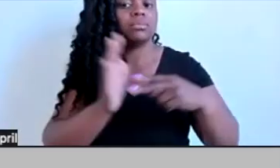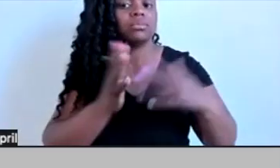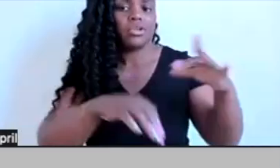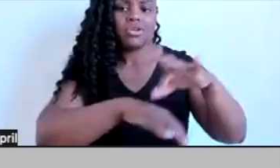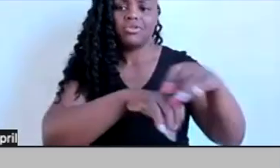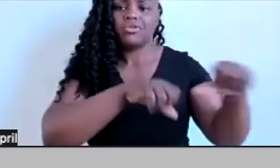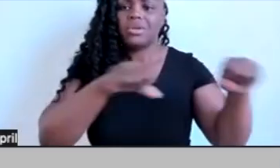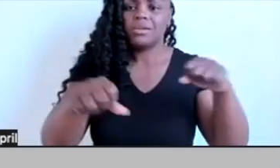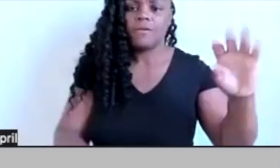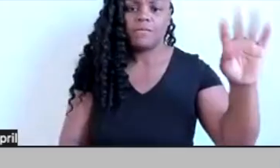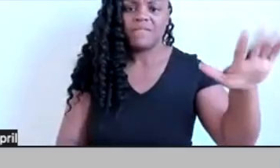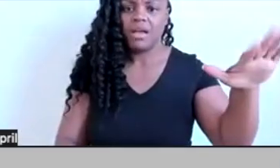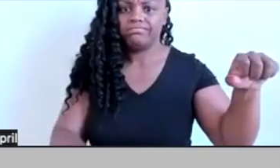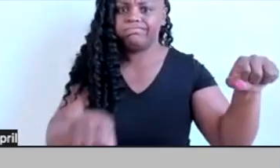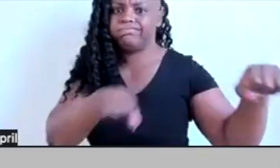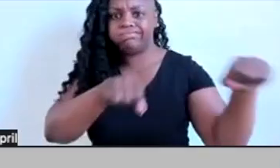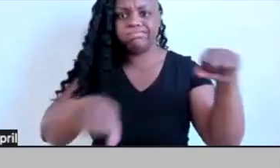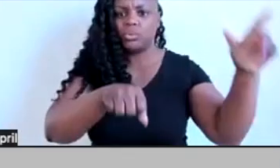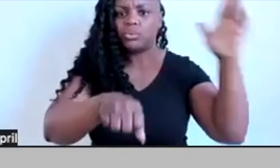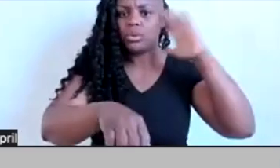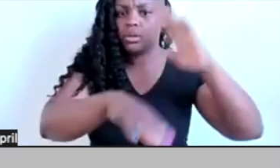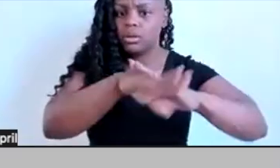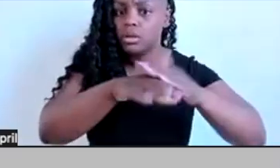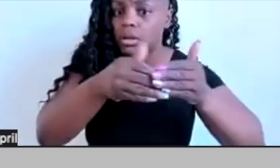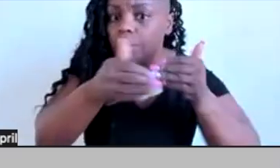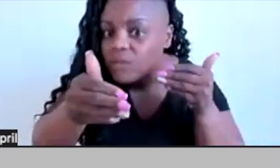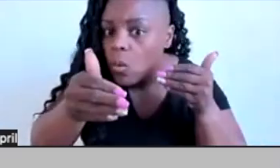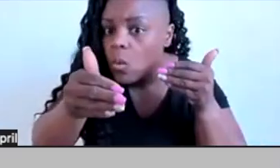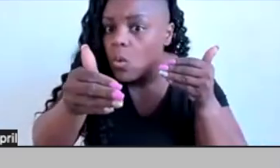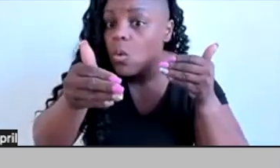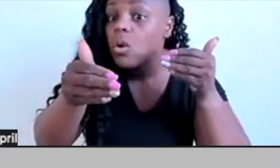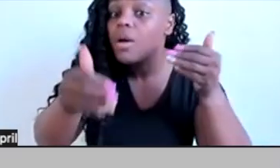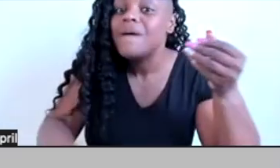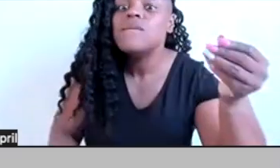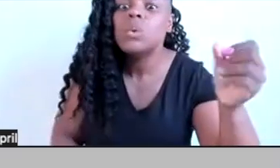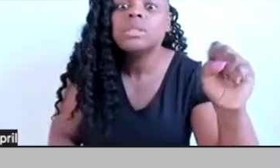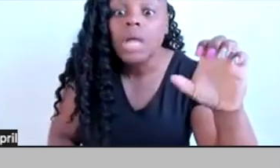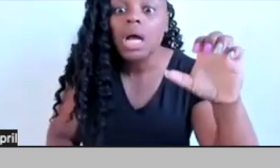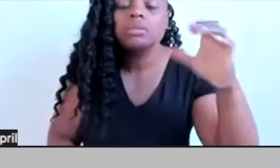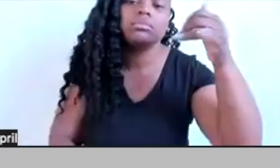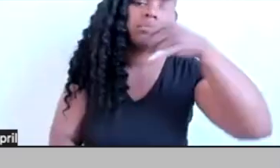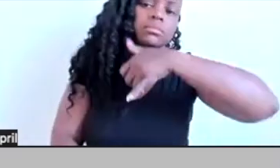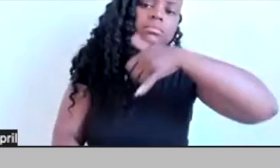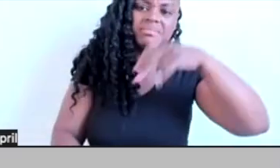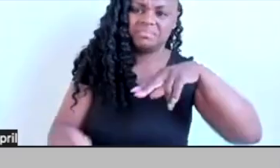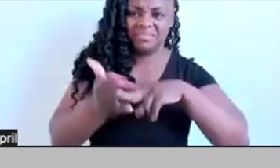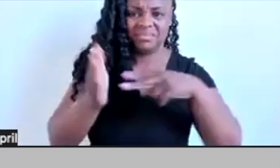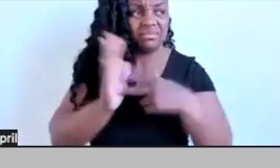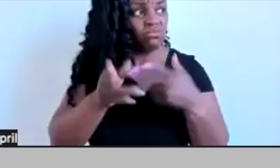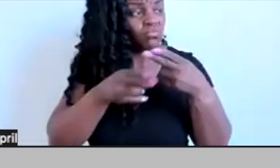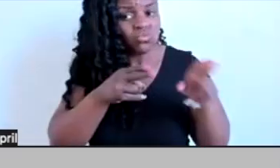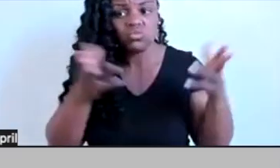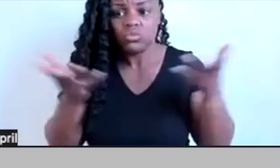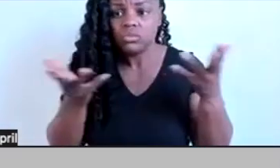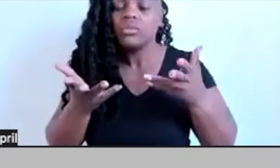but it may be enough time to get off a ladder, step away from a window, or to take cover. The alert sounds like this.